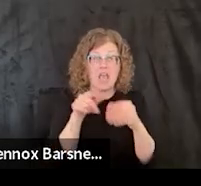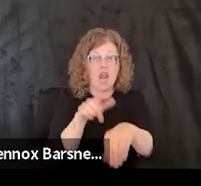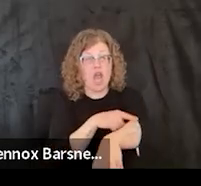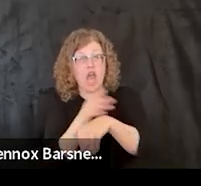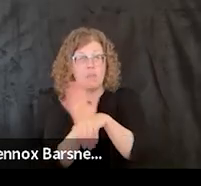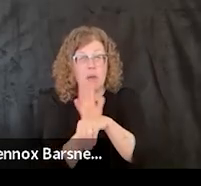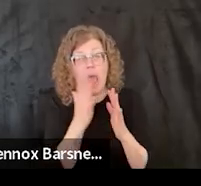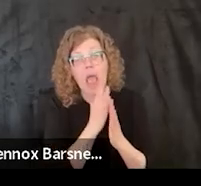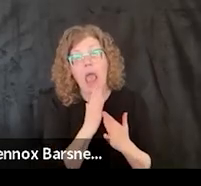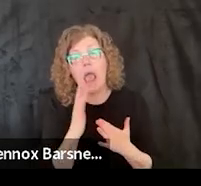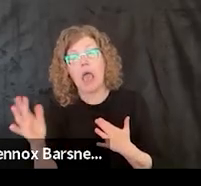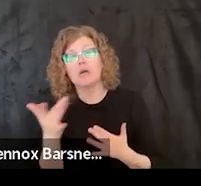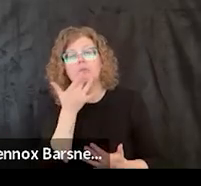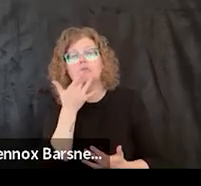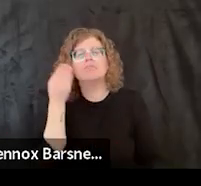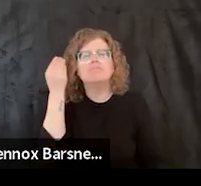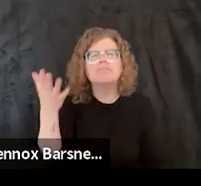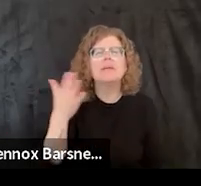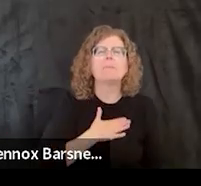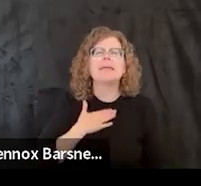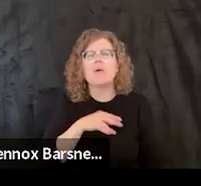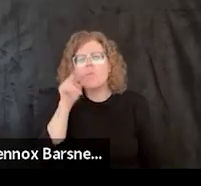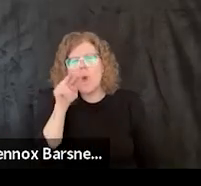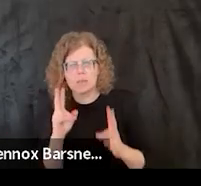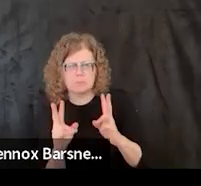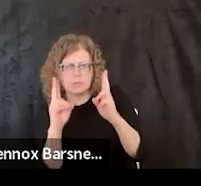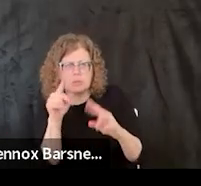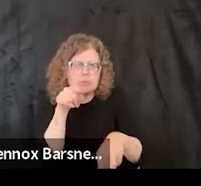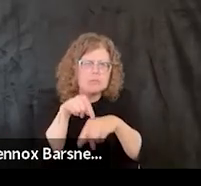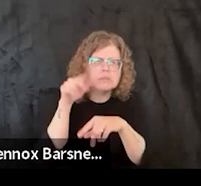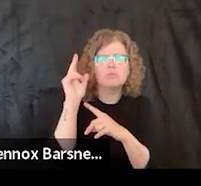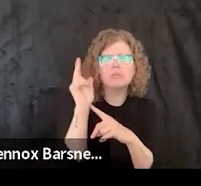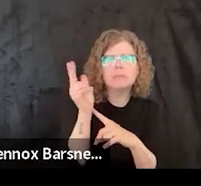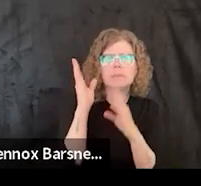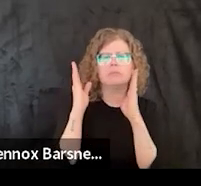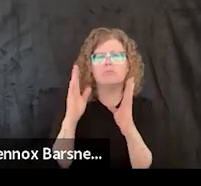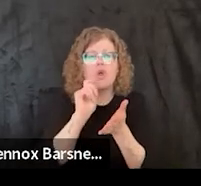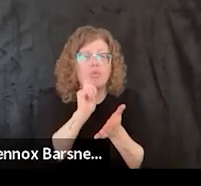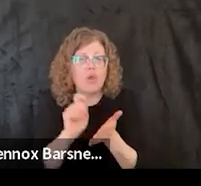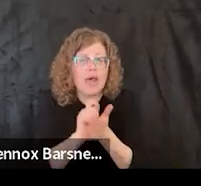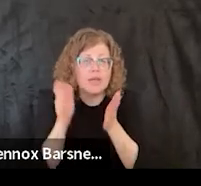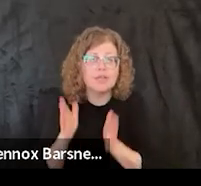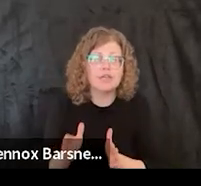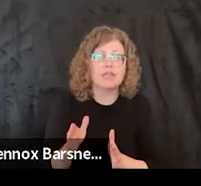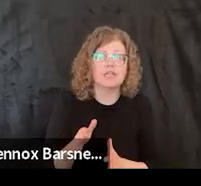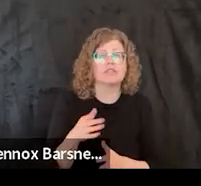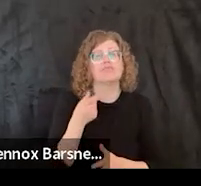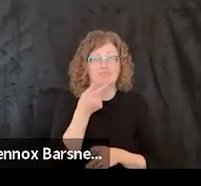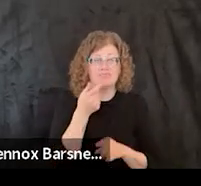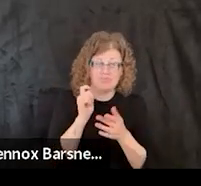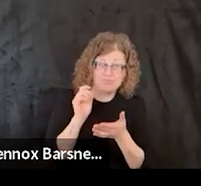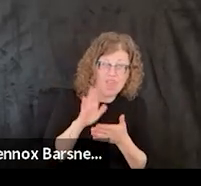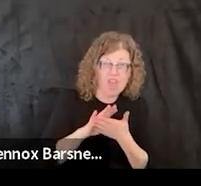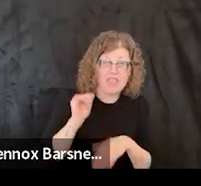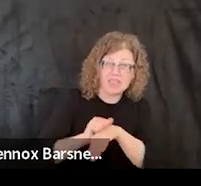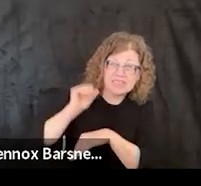to view. Or if you're a writer and you want to include a sample of your script, don't include the entire thing. Just include an important excerpt